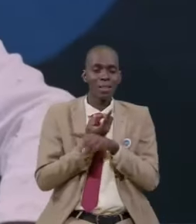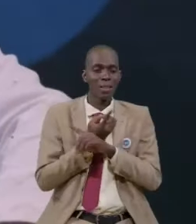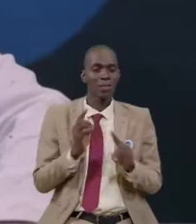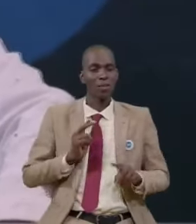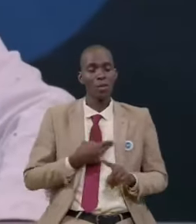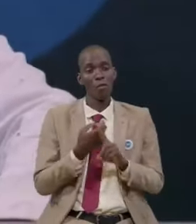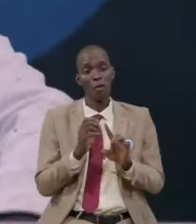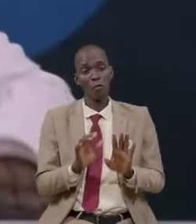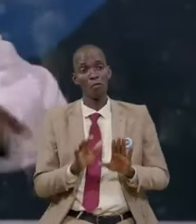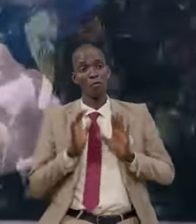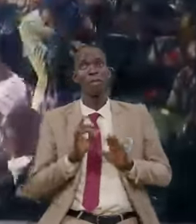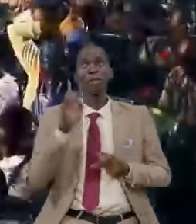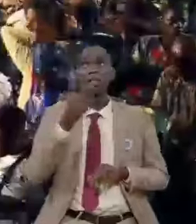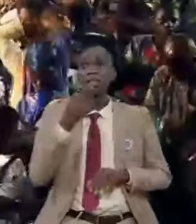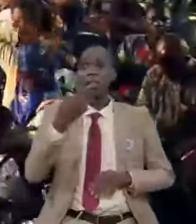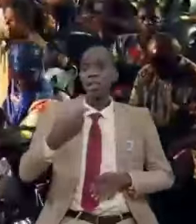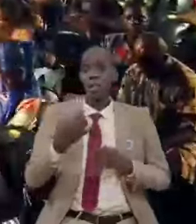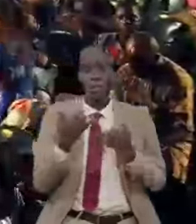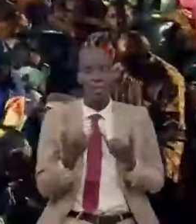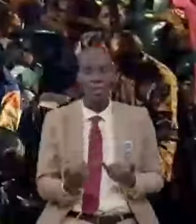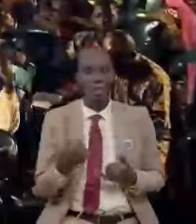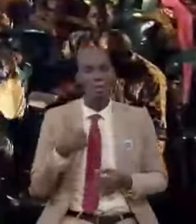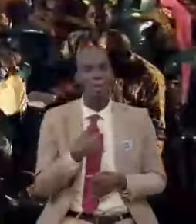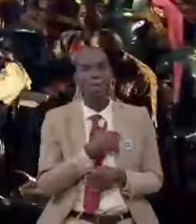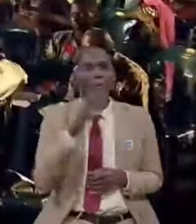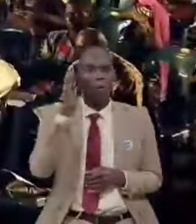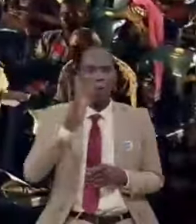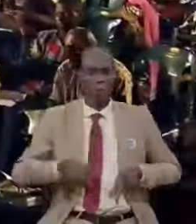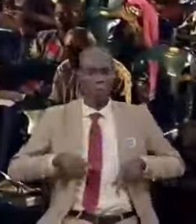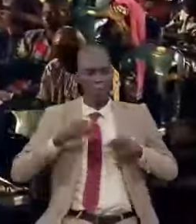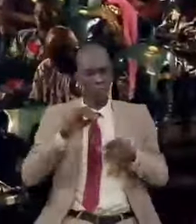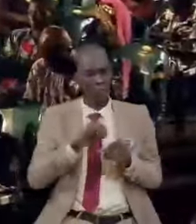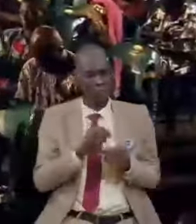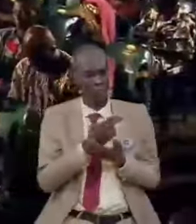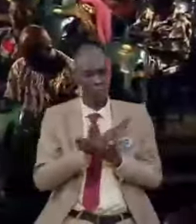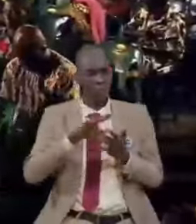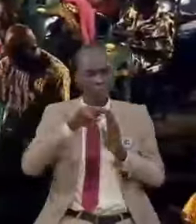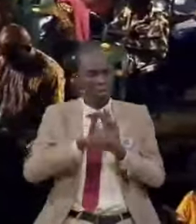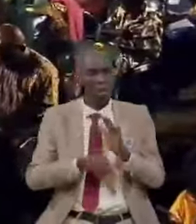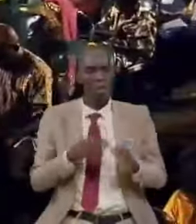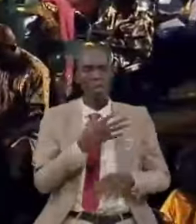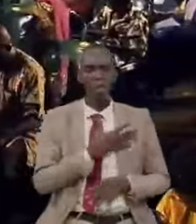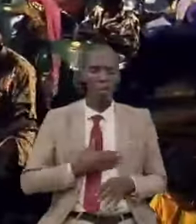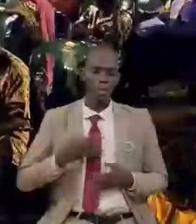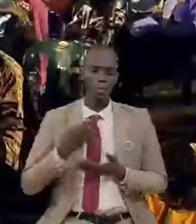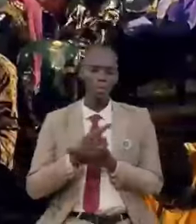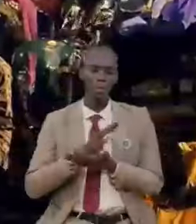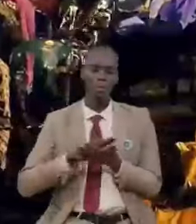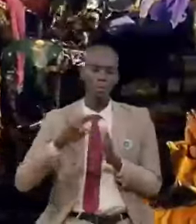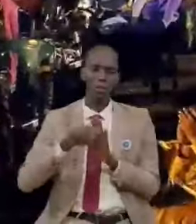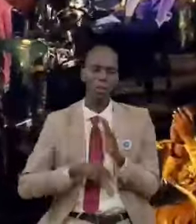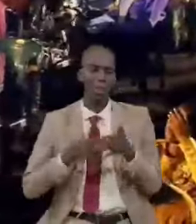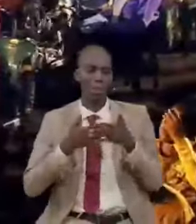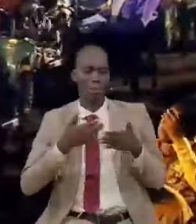now that we will live in holiness and righteousness before him all